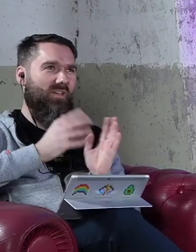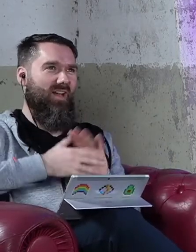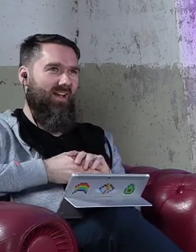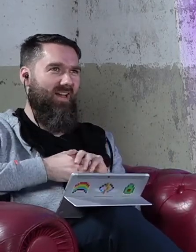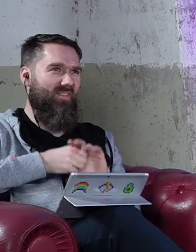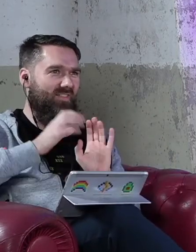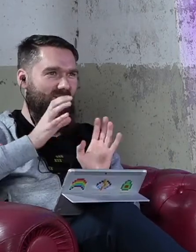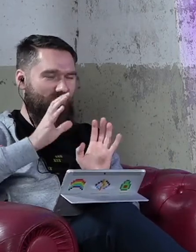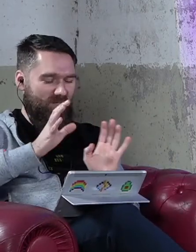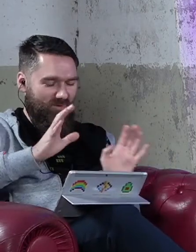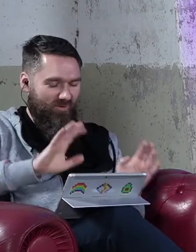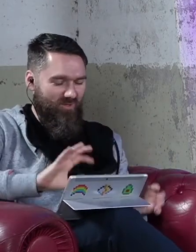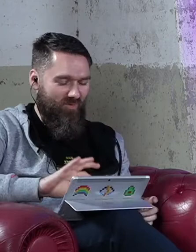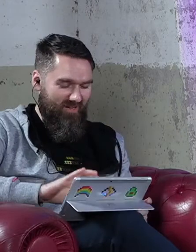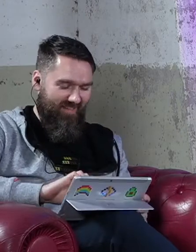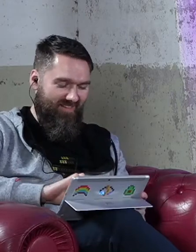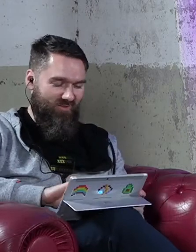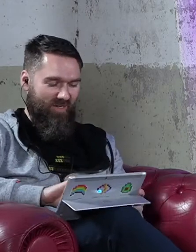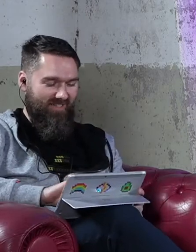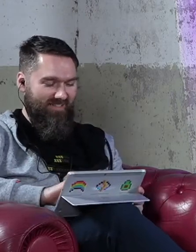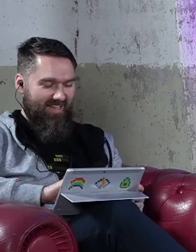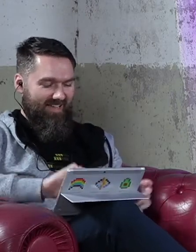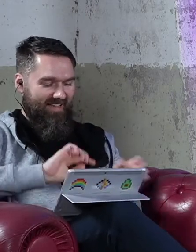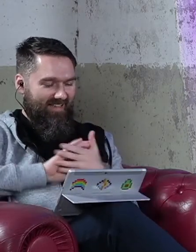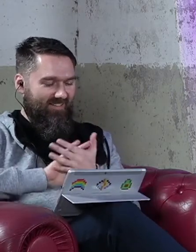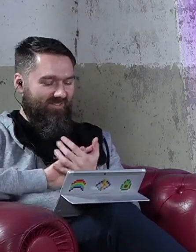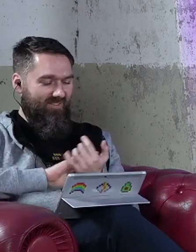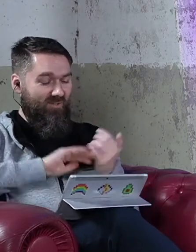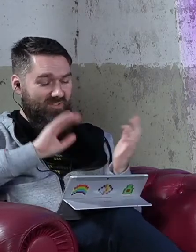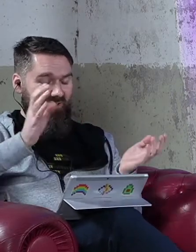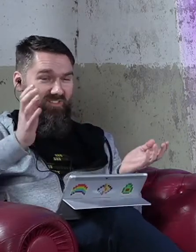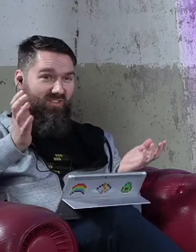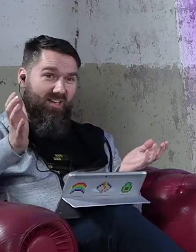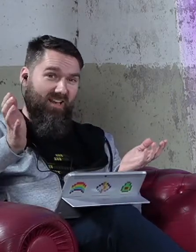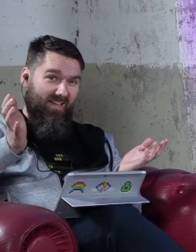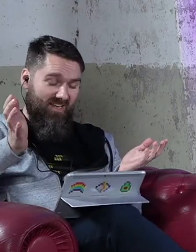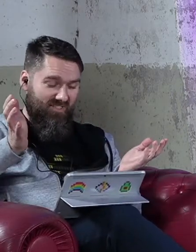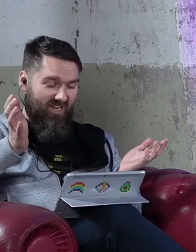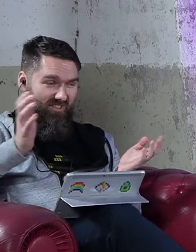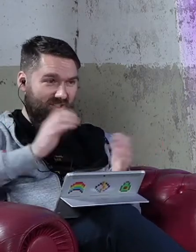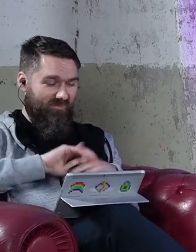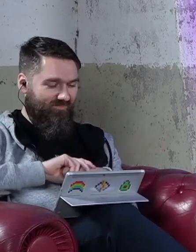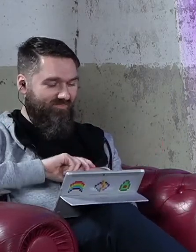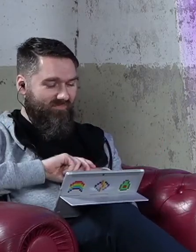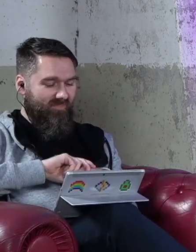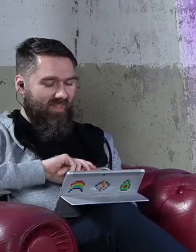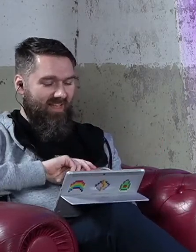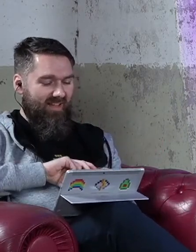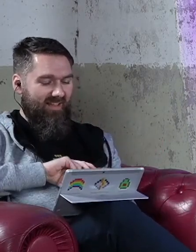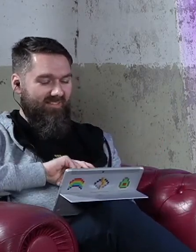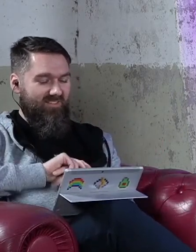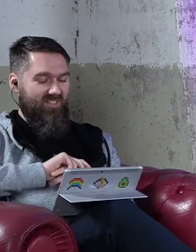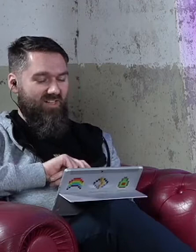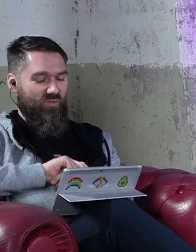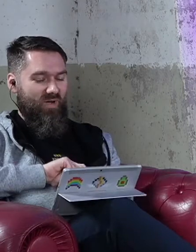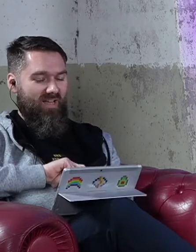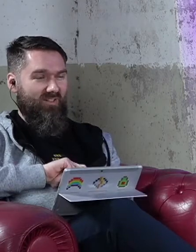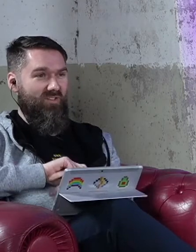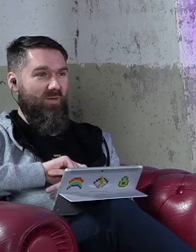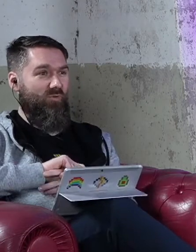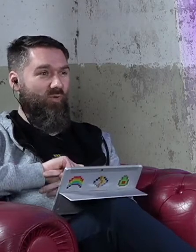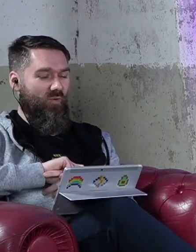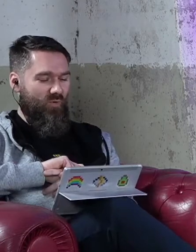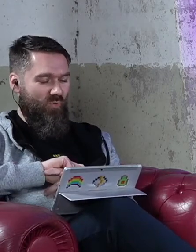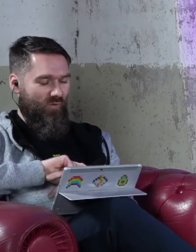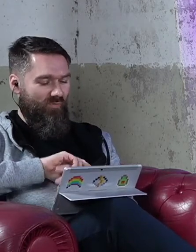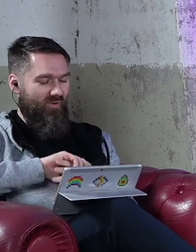be. I think the speaker will hint to that. It turns out that she really likes a challenge, and she's here to add another chapter